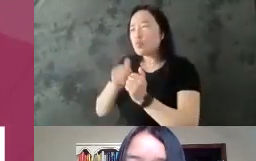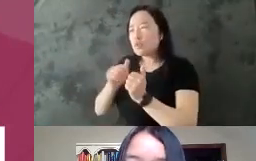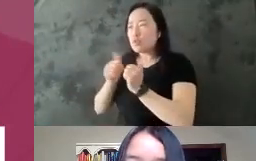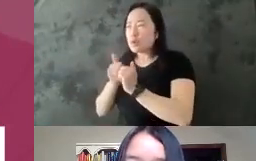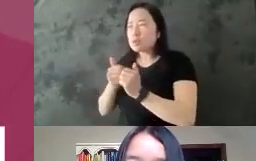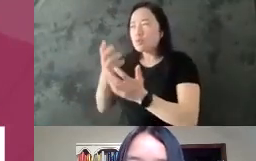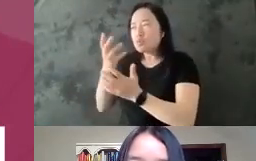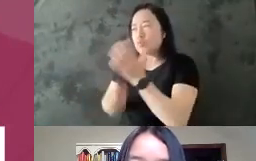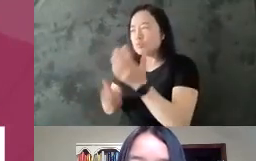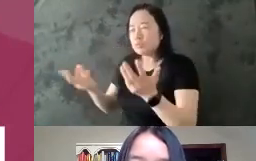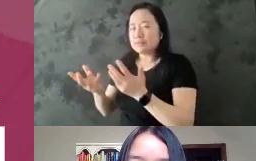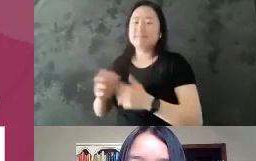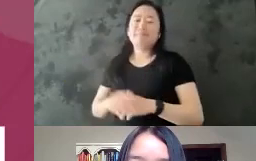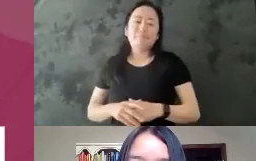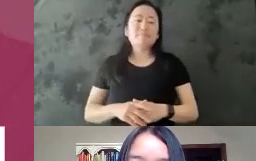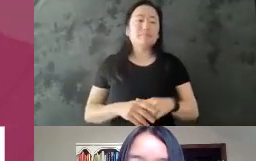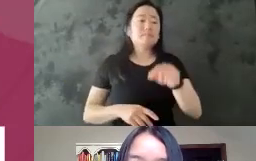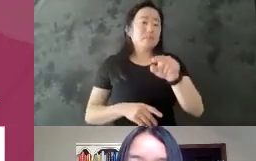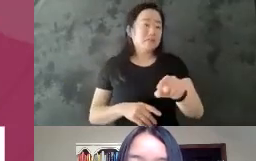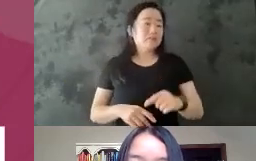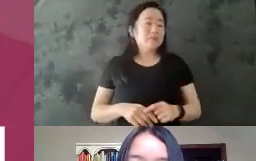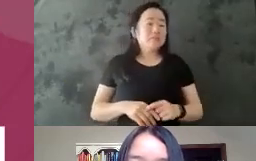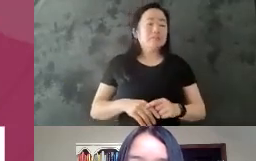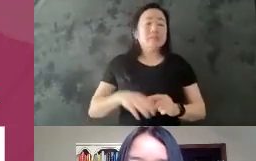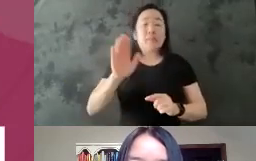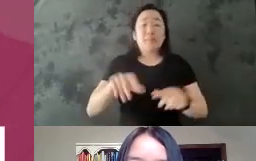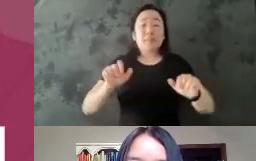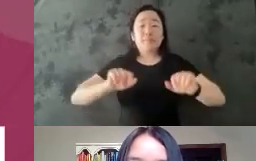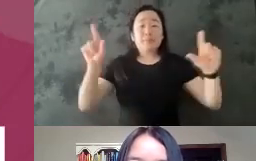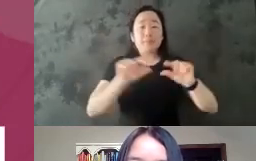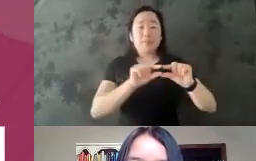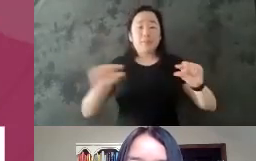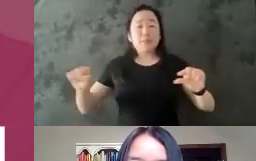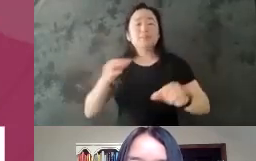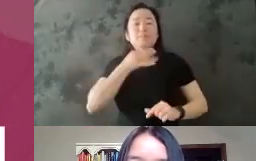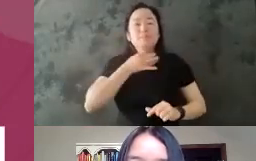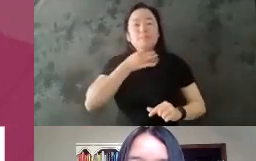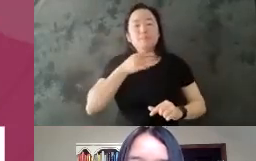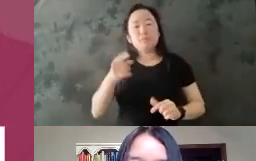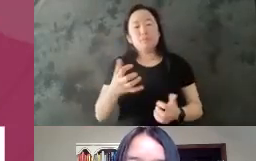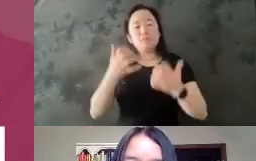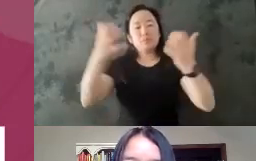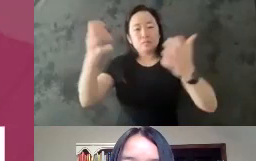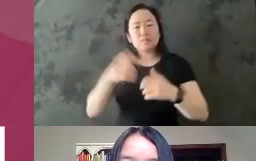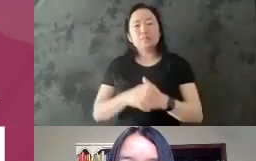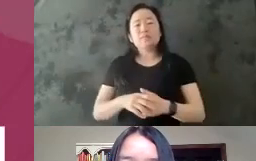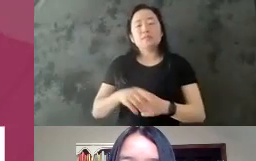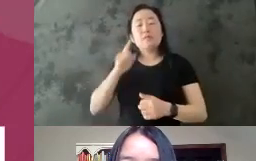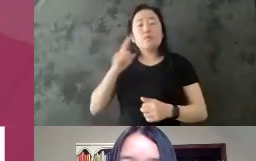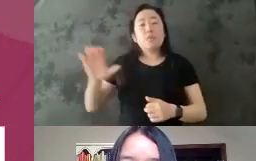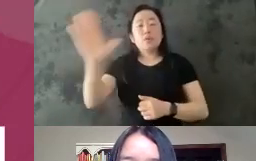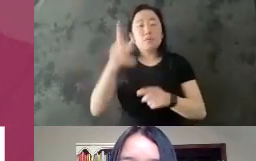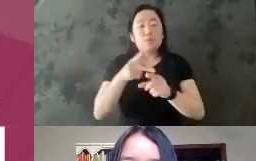have this at the bottom of the slide. We'd be interested in learning more about what some of you think a healing-centered approach might look like in your